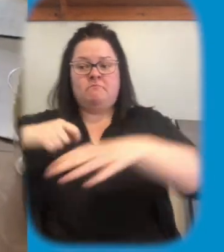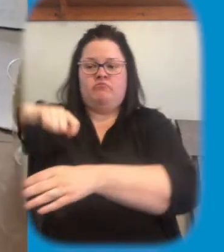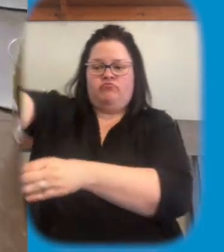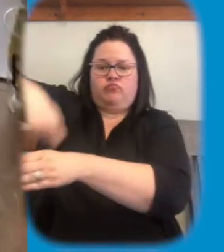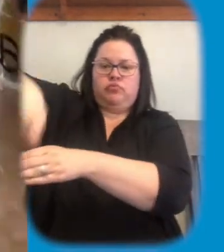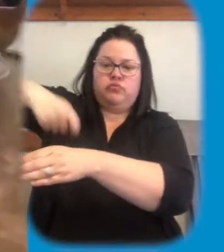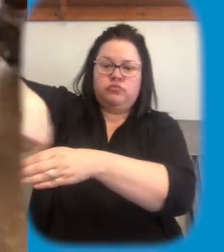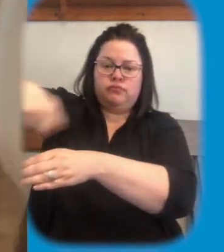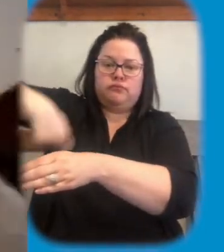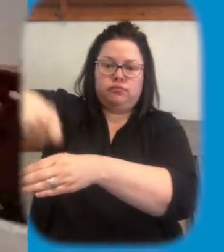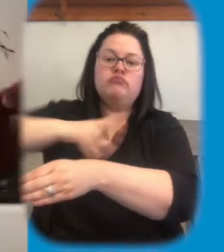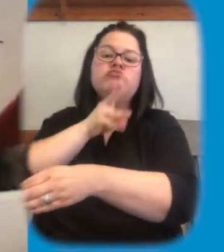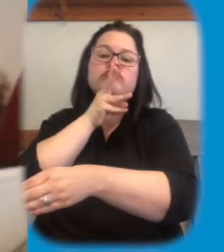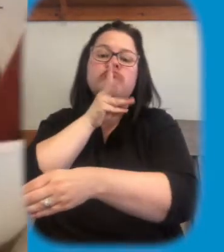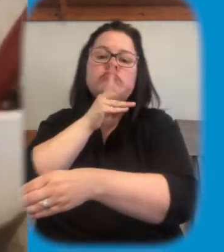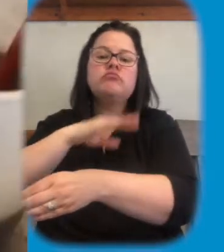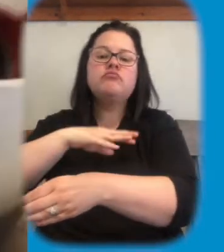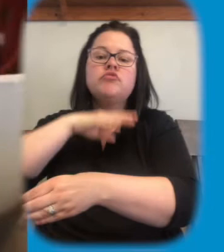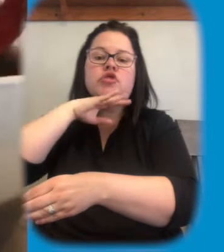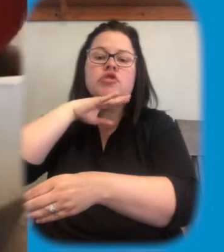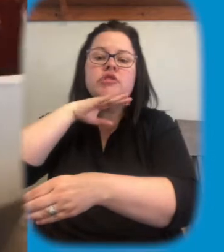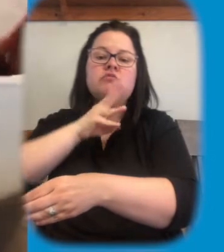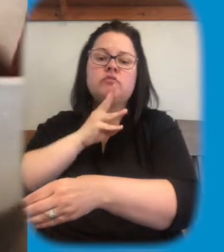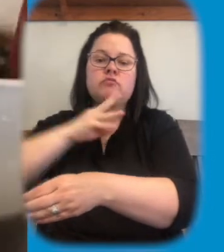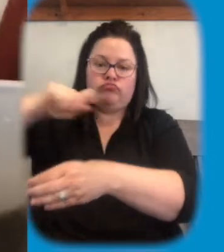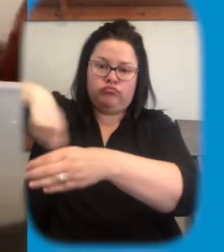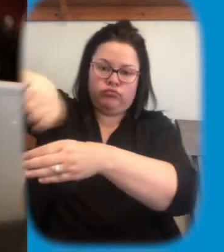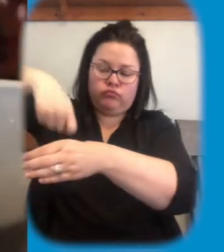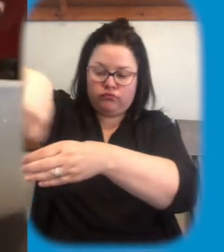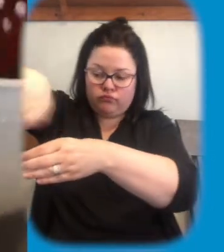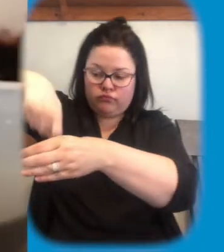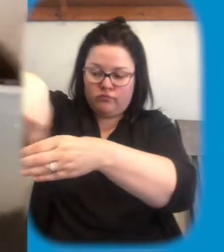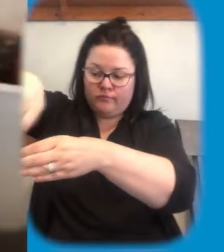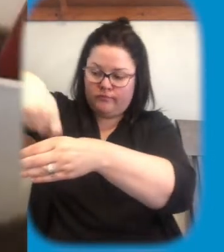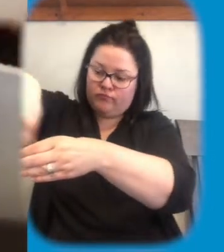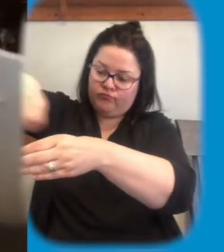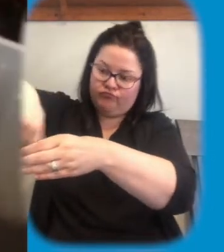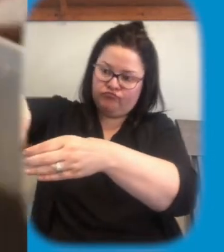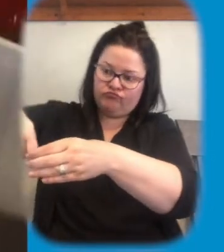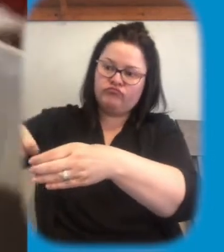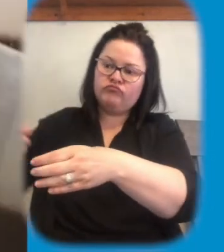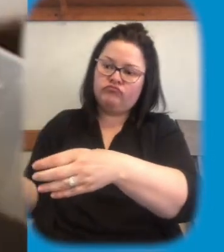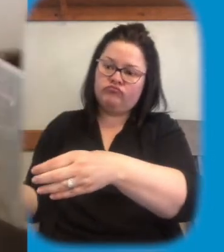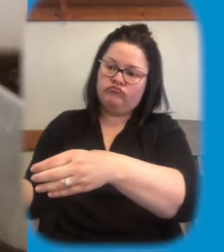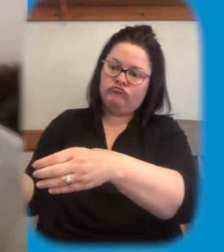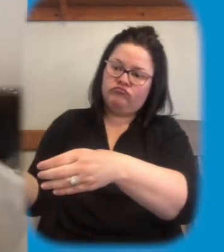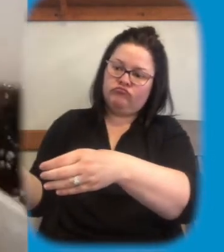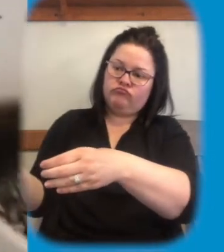stir up our dirty water and get a good cup of dirty water here.